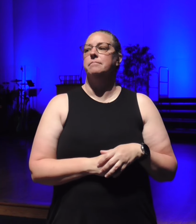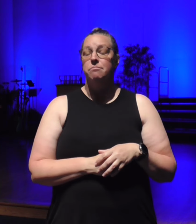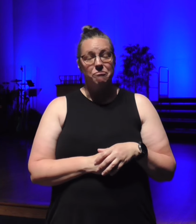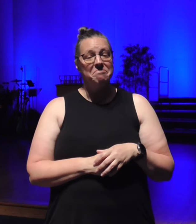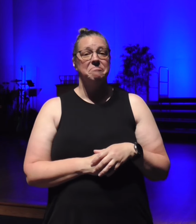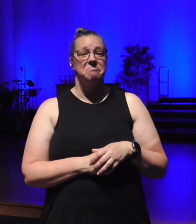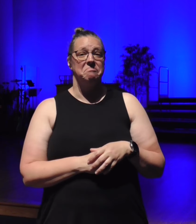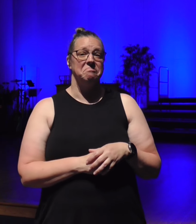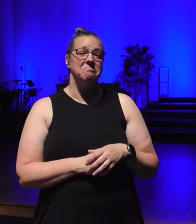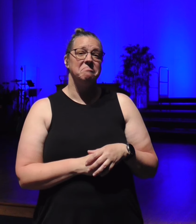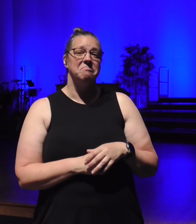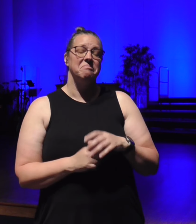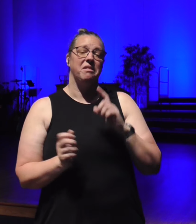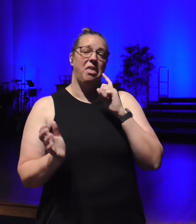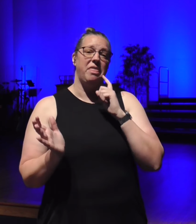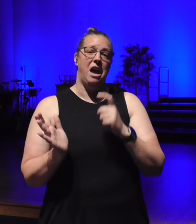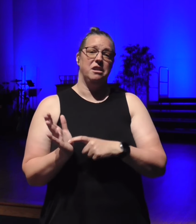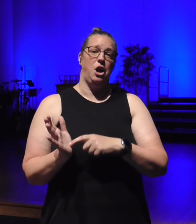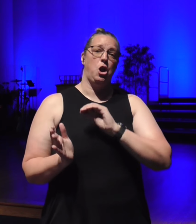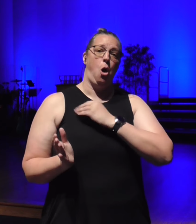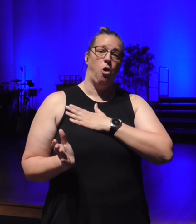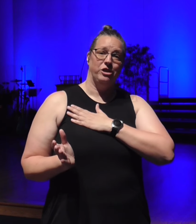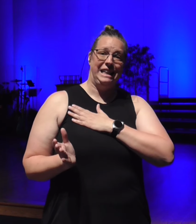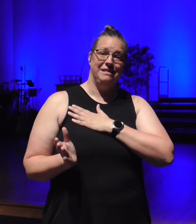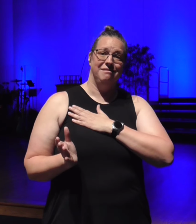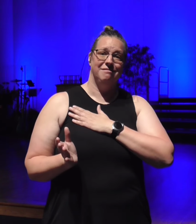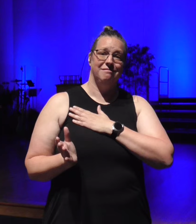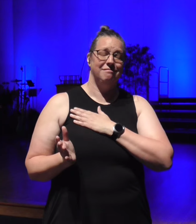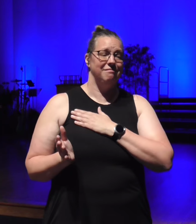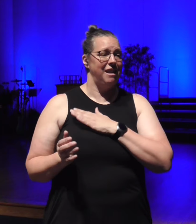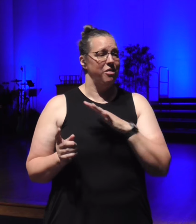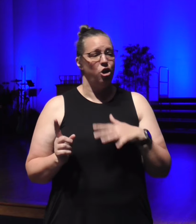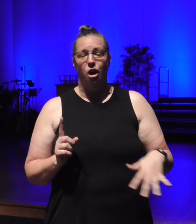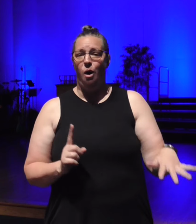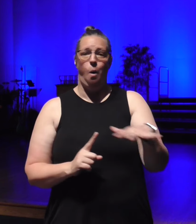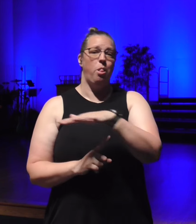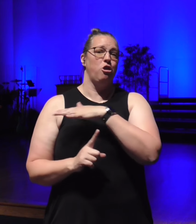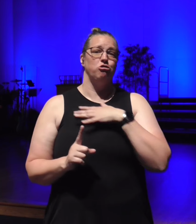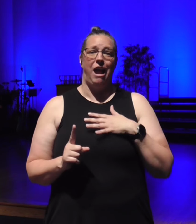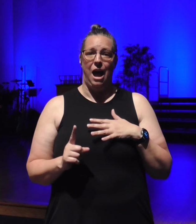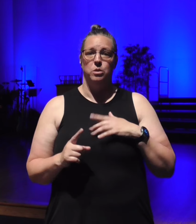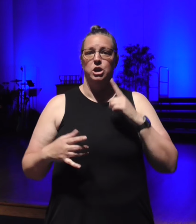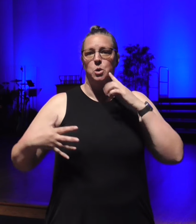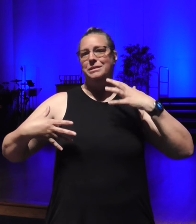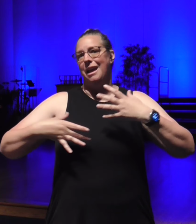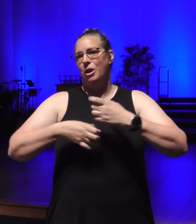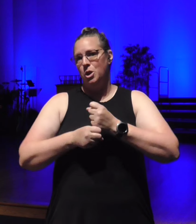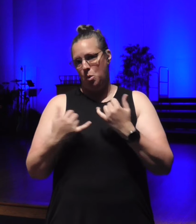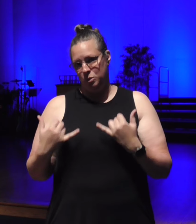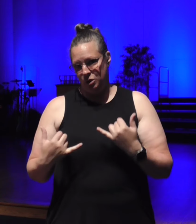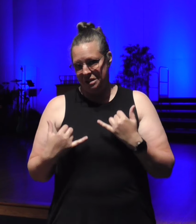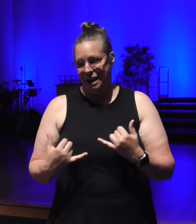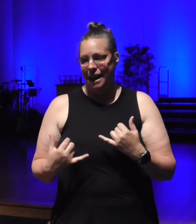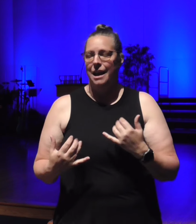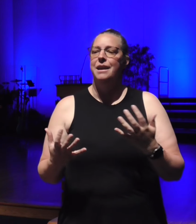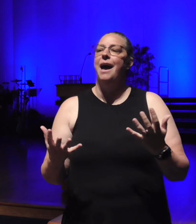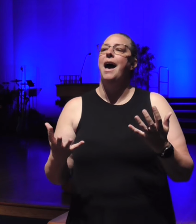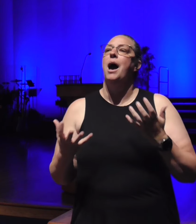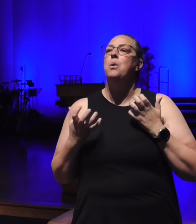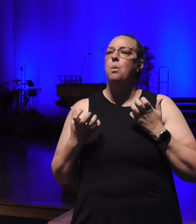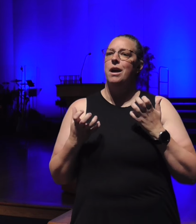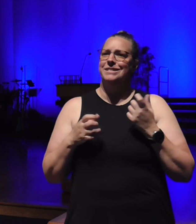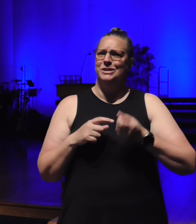Glorians, the ineffable, it's all around us. And as we close today, I want to